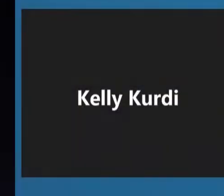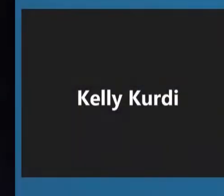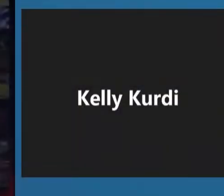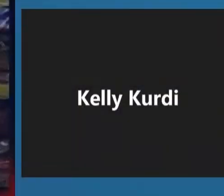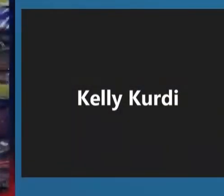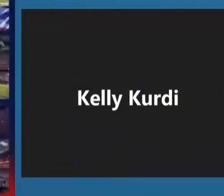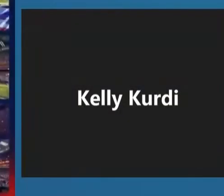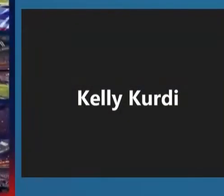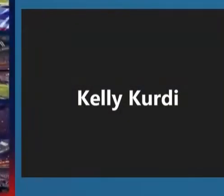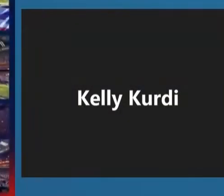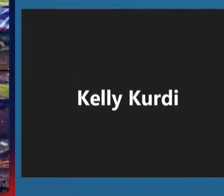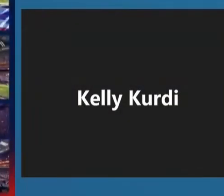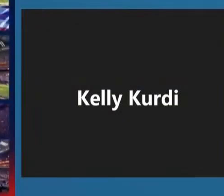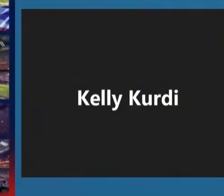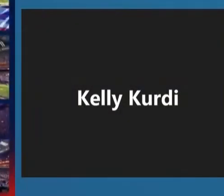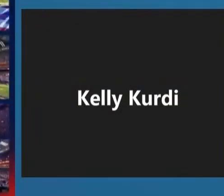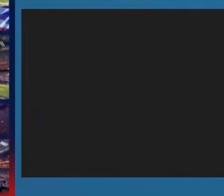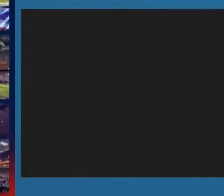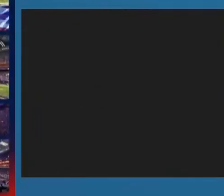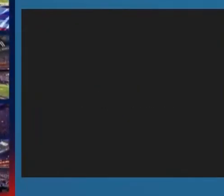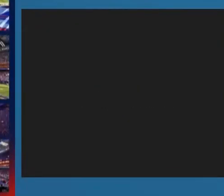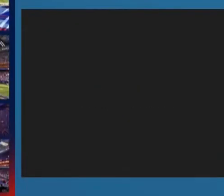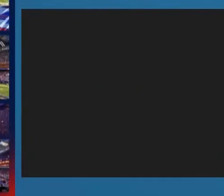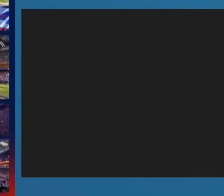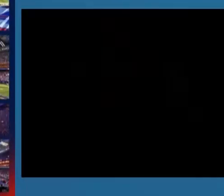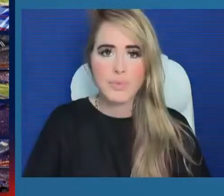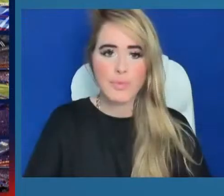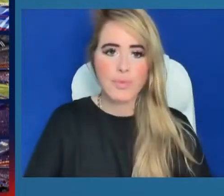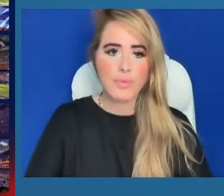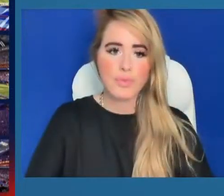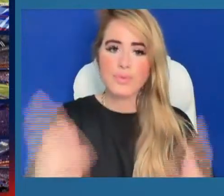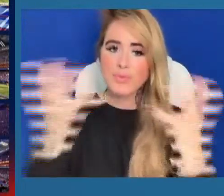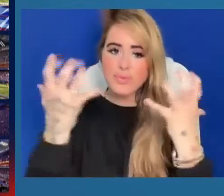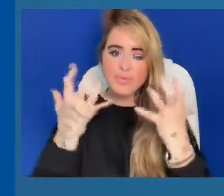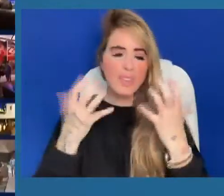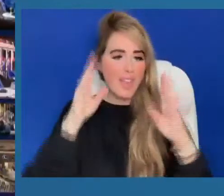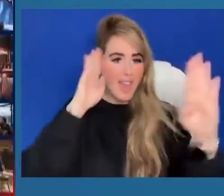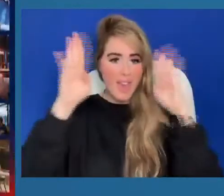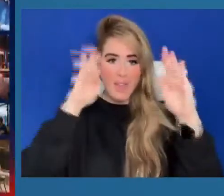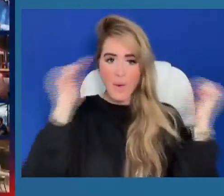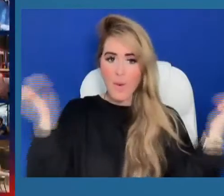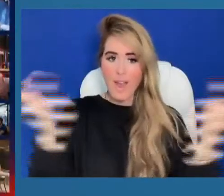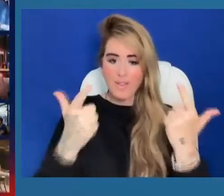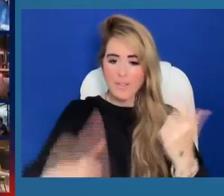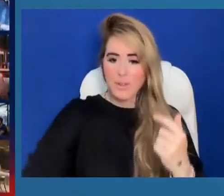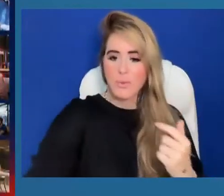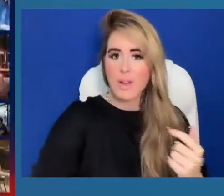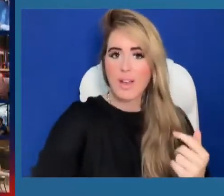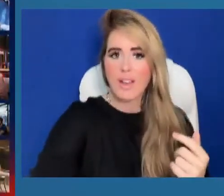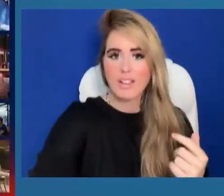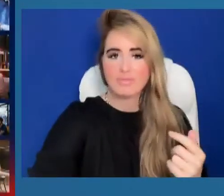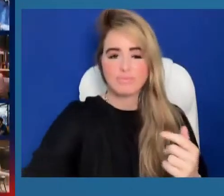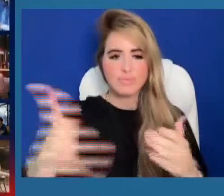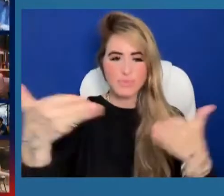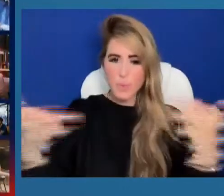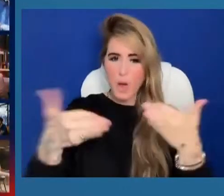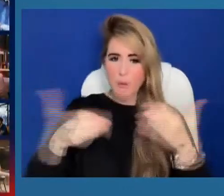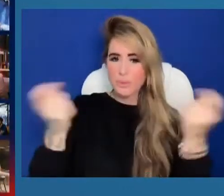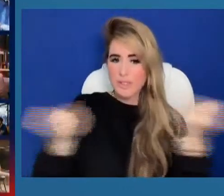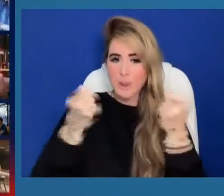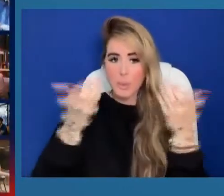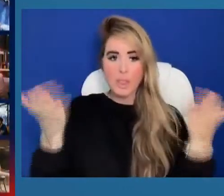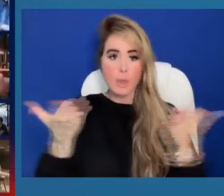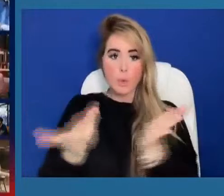How awesome. Hello, everyone, and welcome to the highly anticipated topping out ceremony at the new